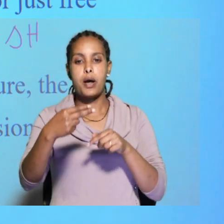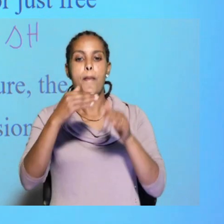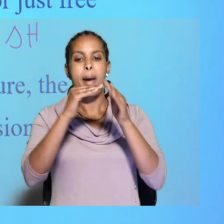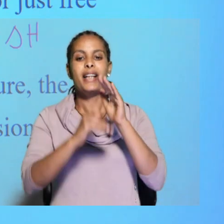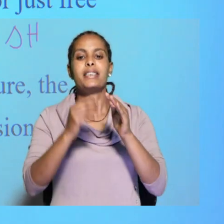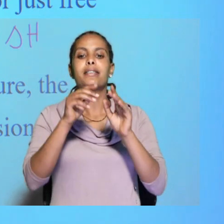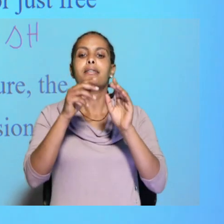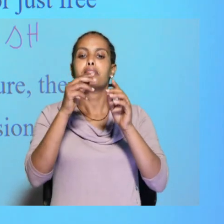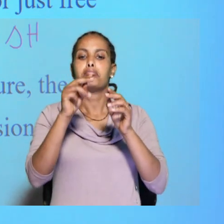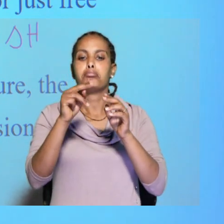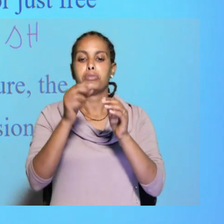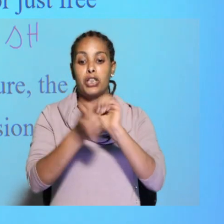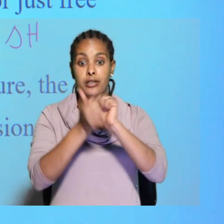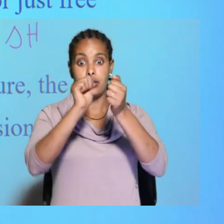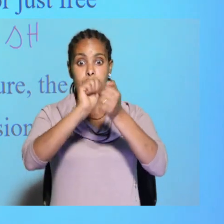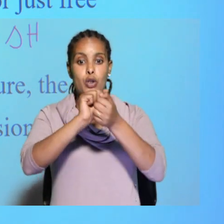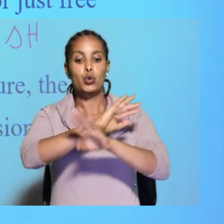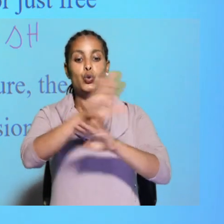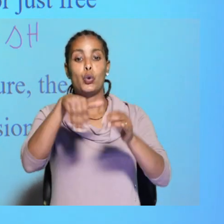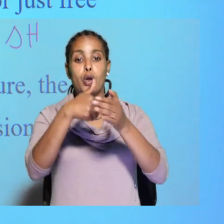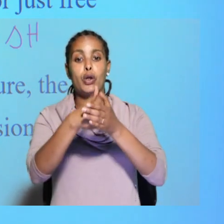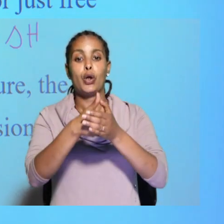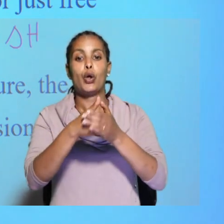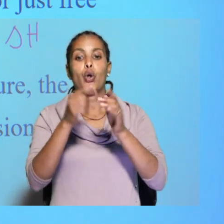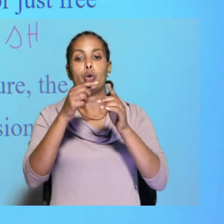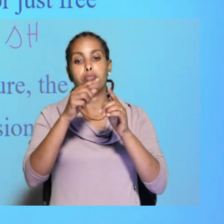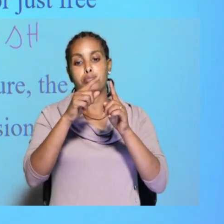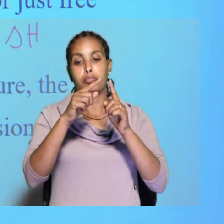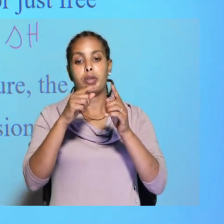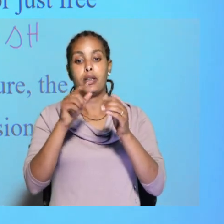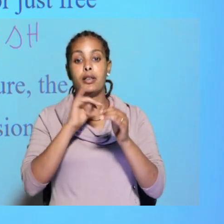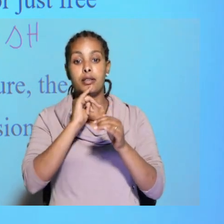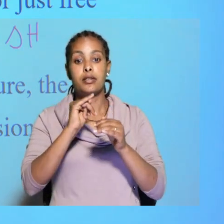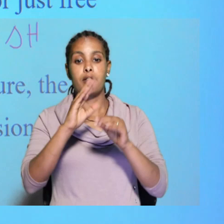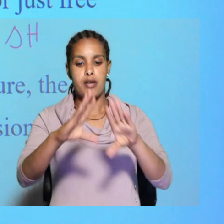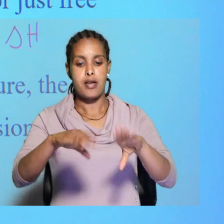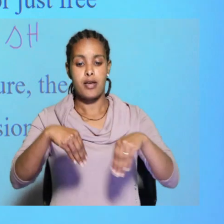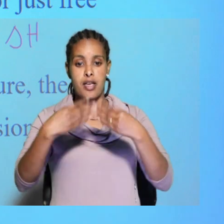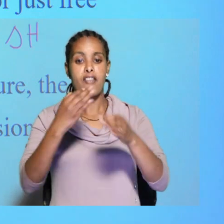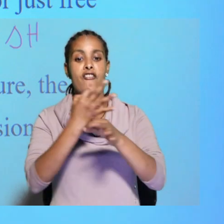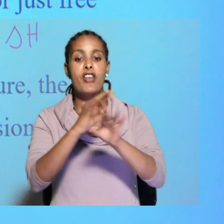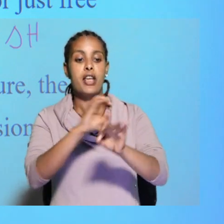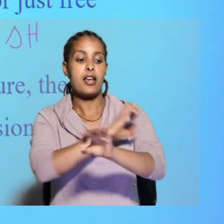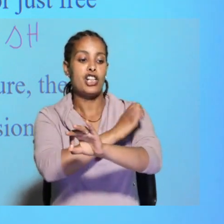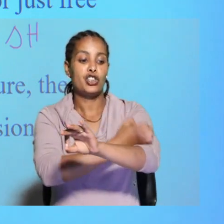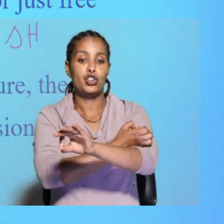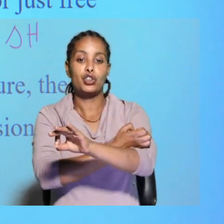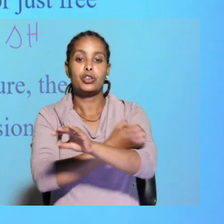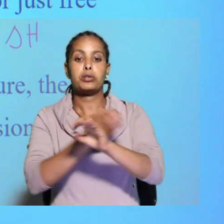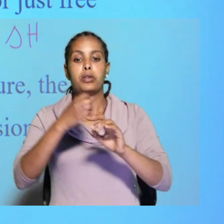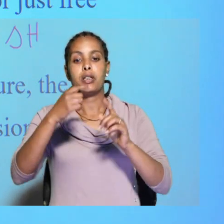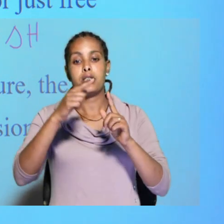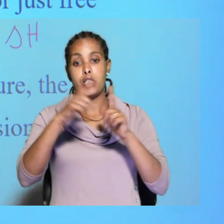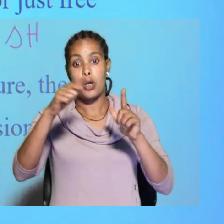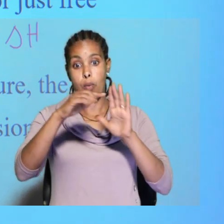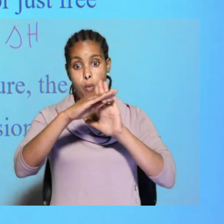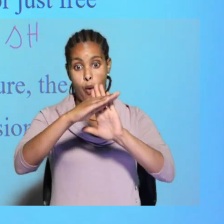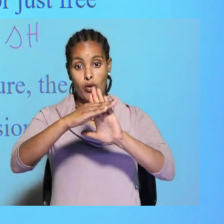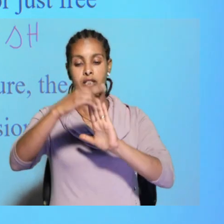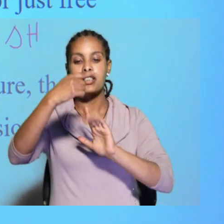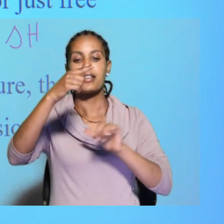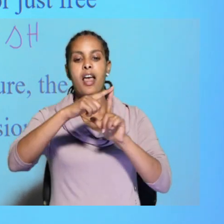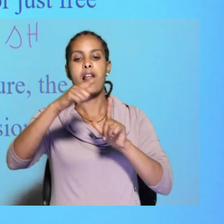T times change in total entropy change is the Gibbs free energy change denoted by the symbol delta